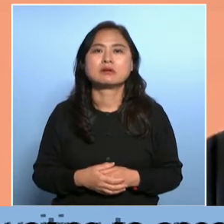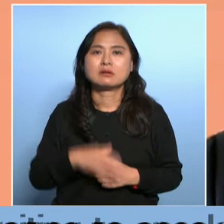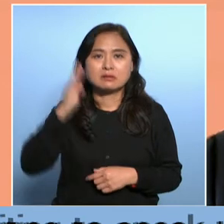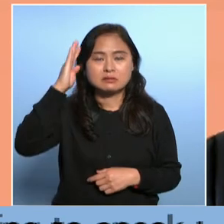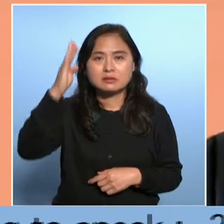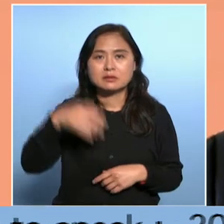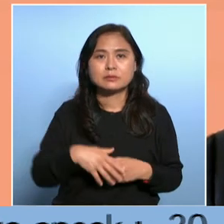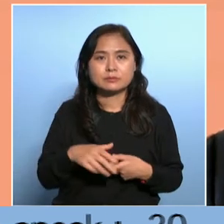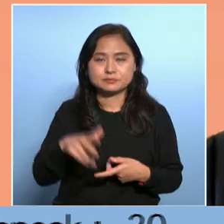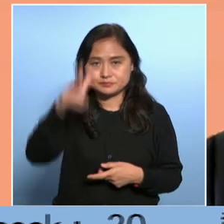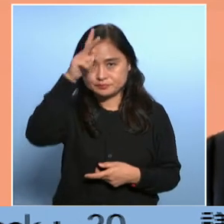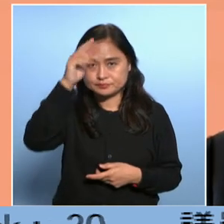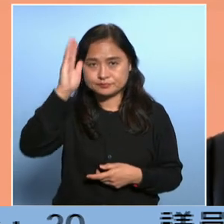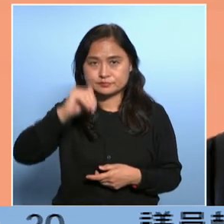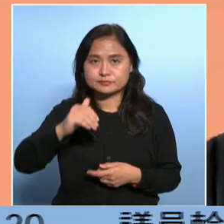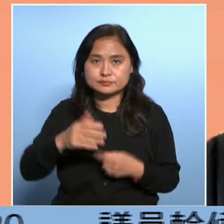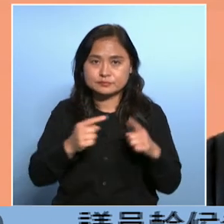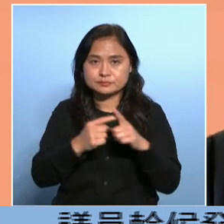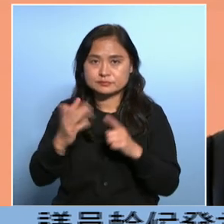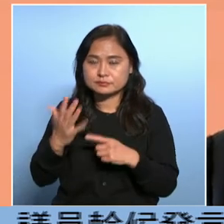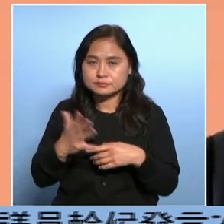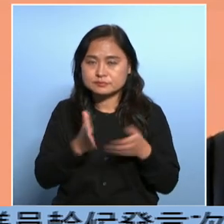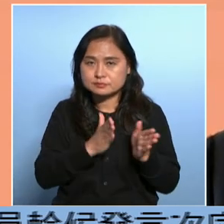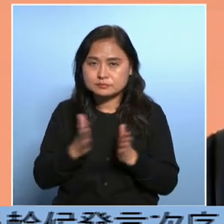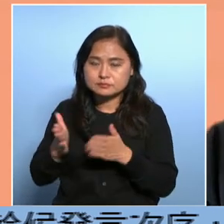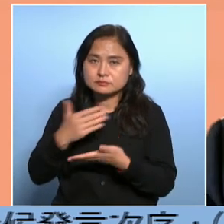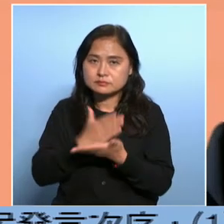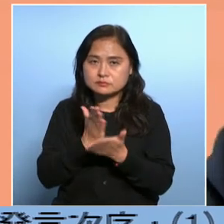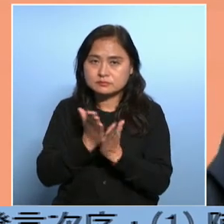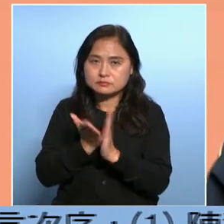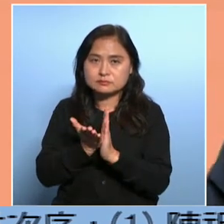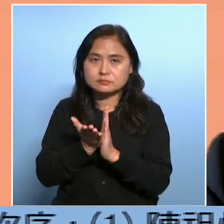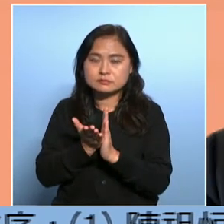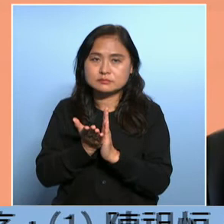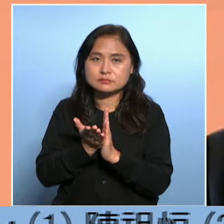deterioration in this current fifth wave.